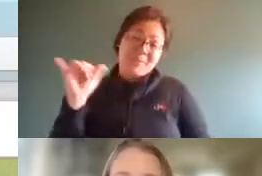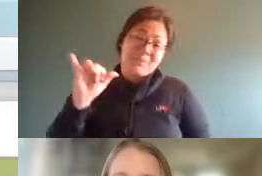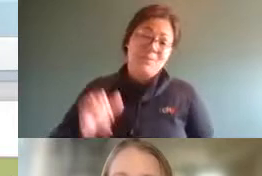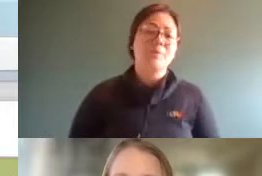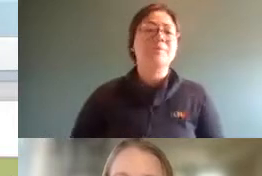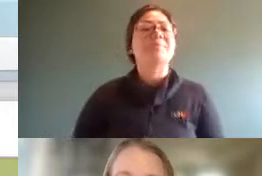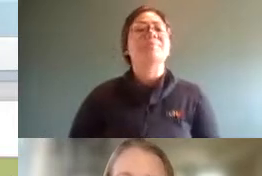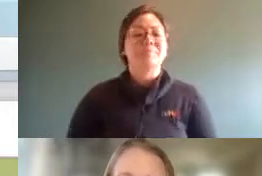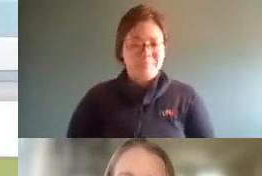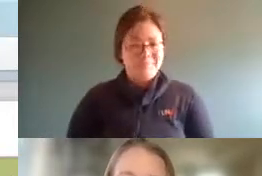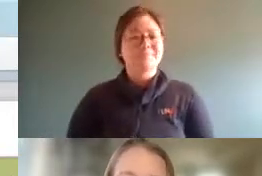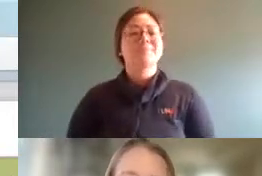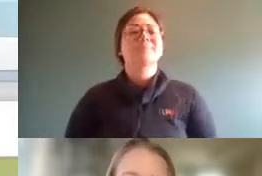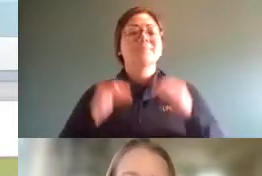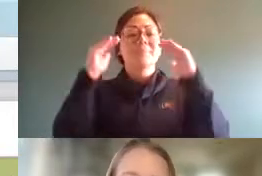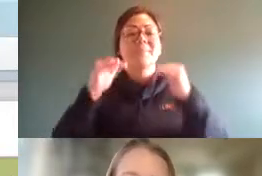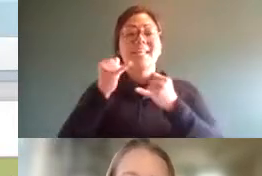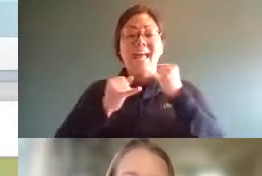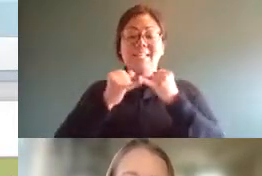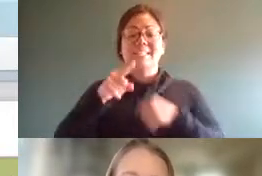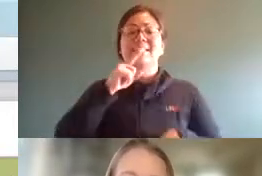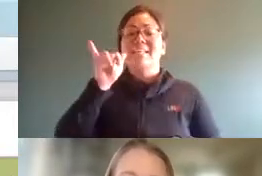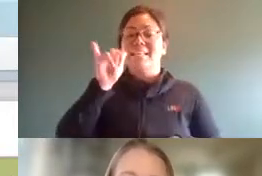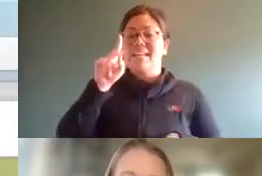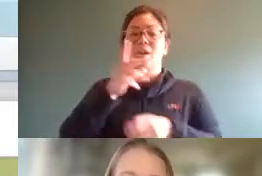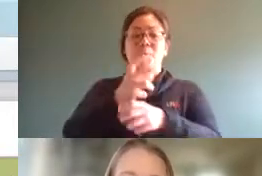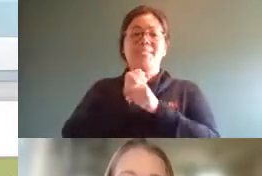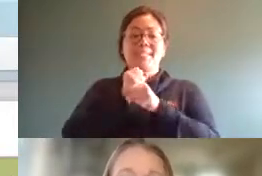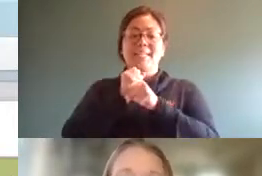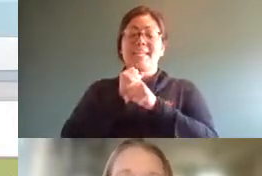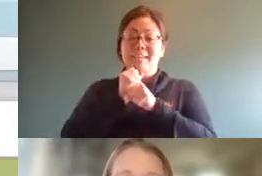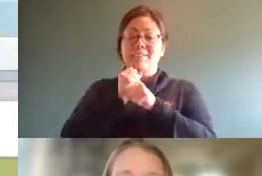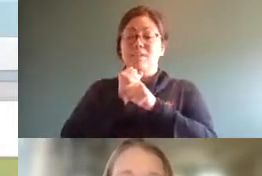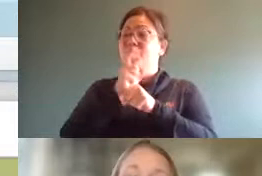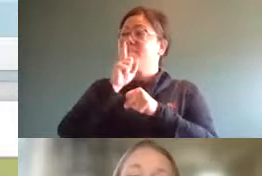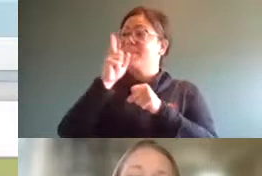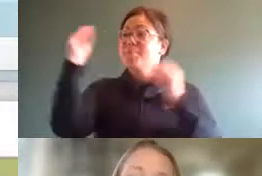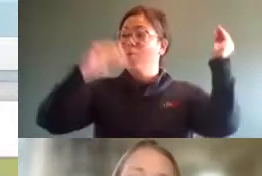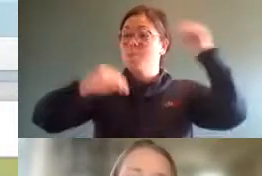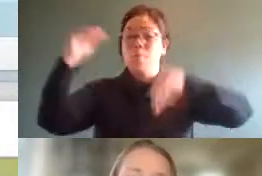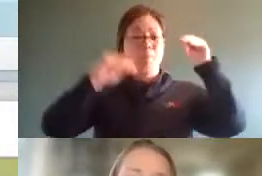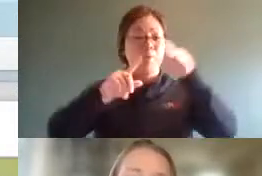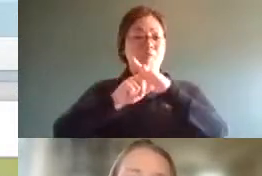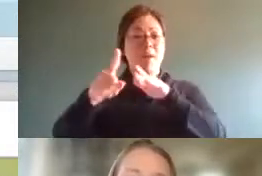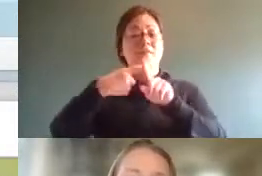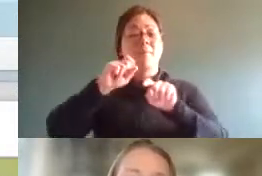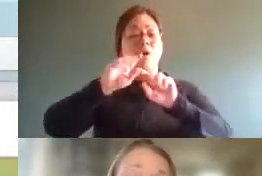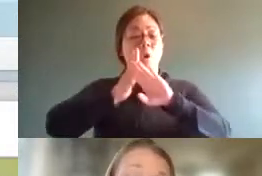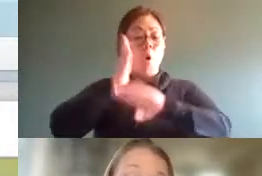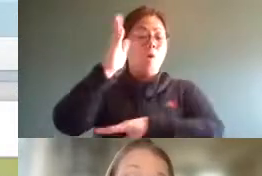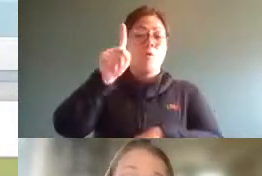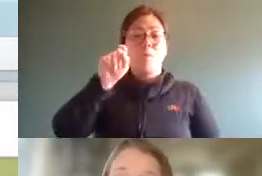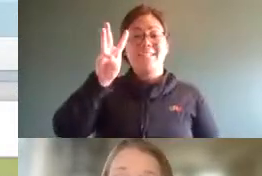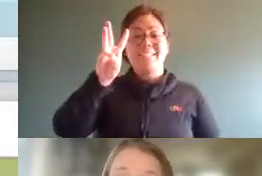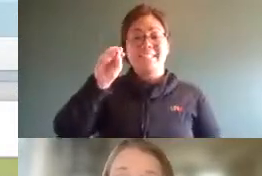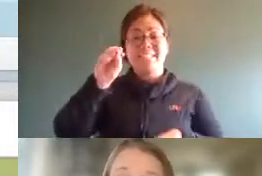And then the last bullet here is Indiana has received refugees from over 160 countries. And we do have one